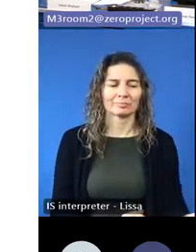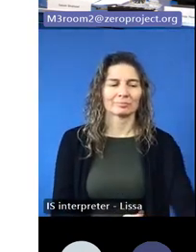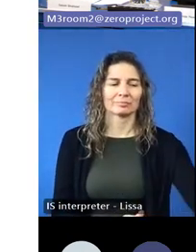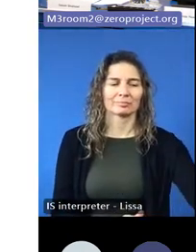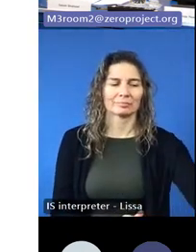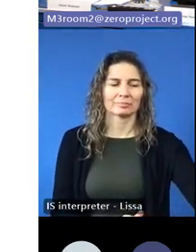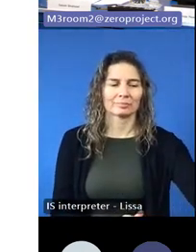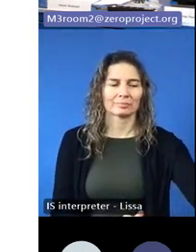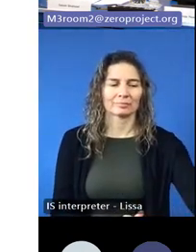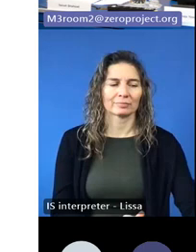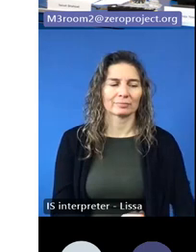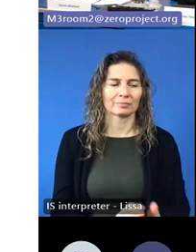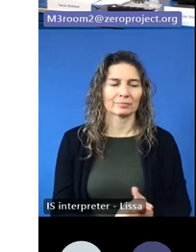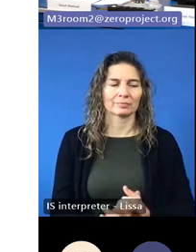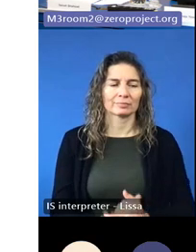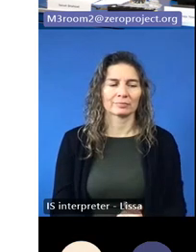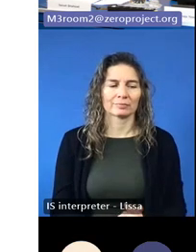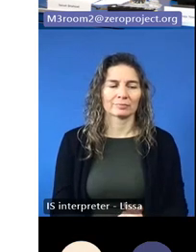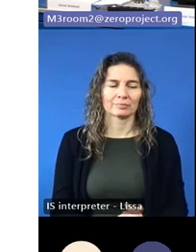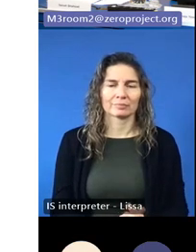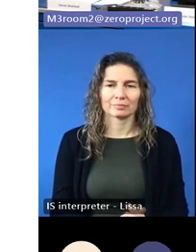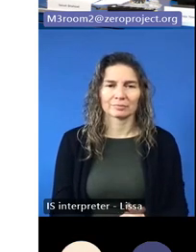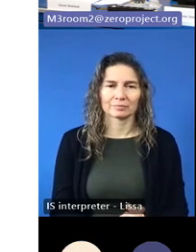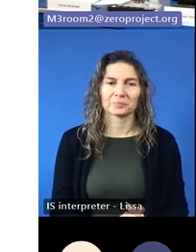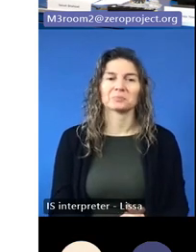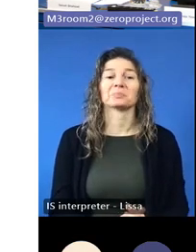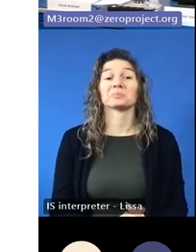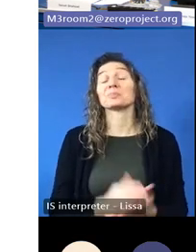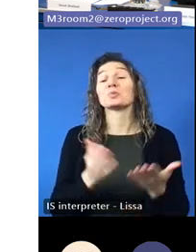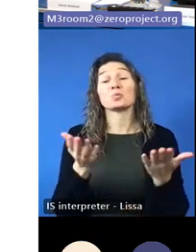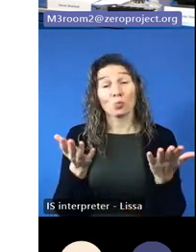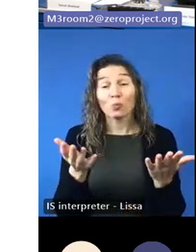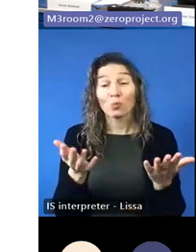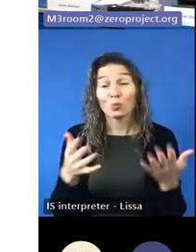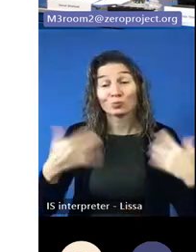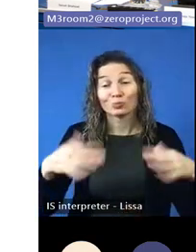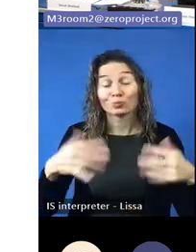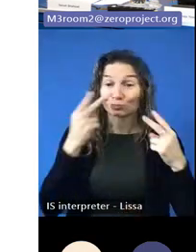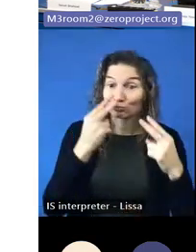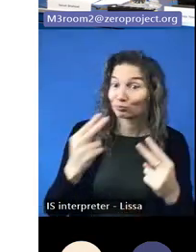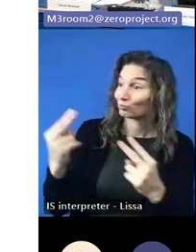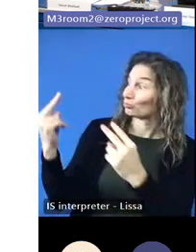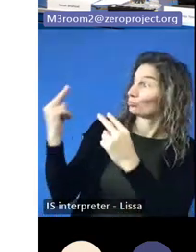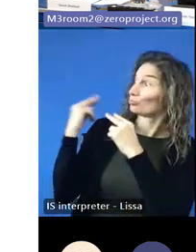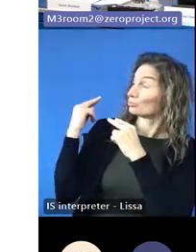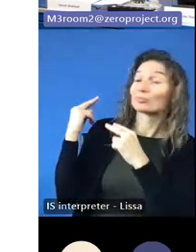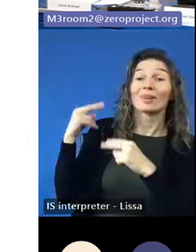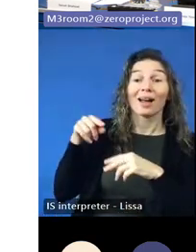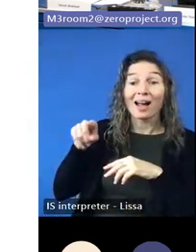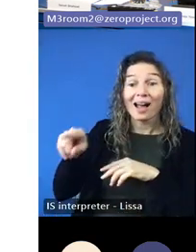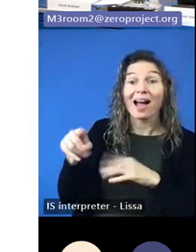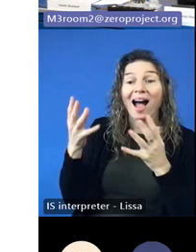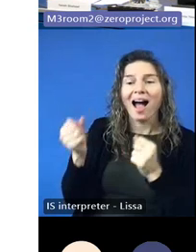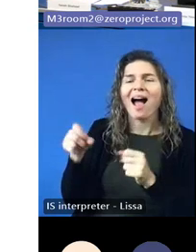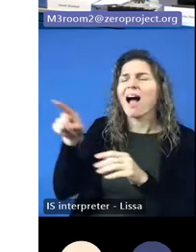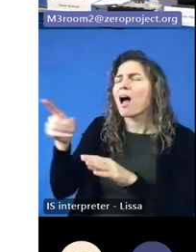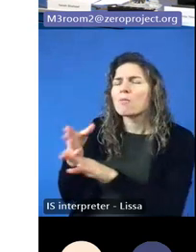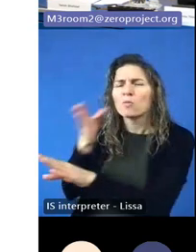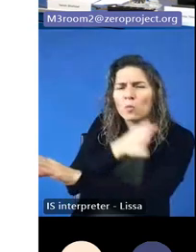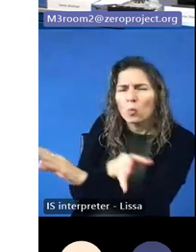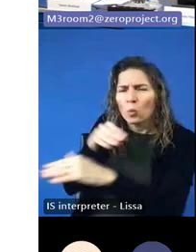Thank you. Looking back, I'm proud to say that KDSP has come a long way since the inception of its school readiness program. And